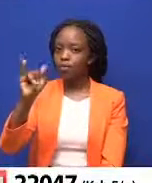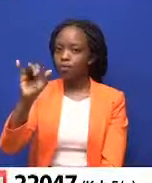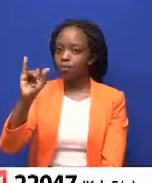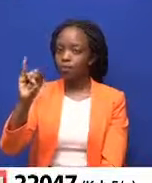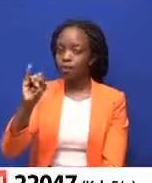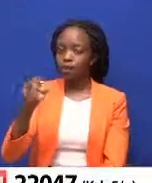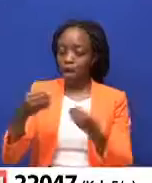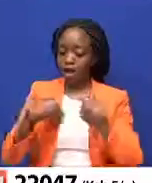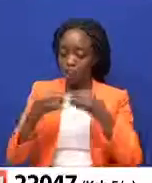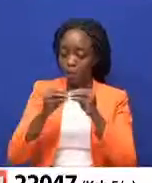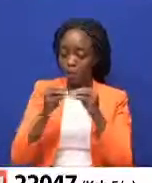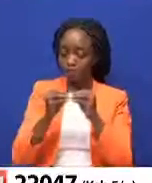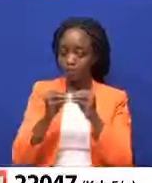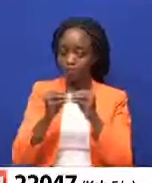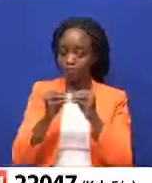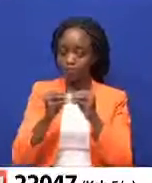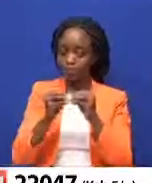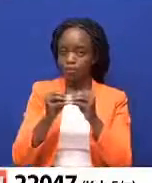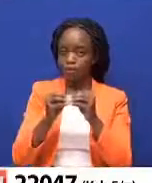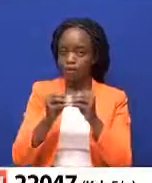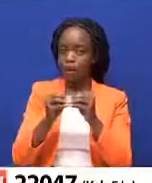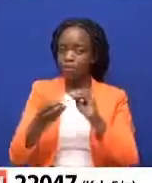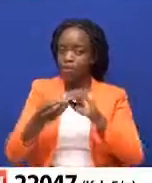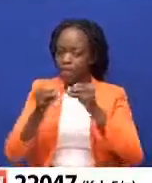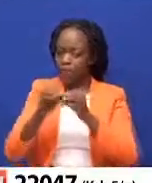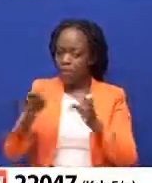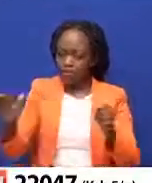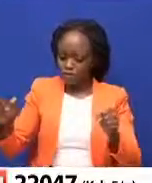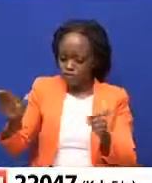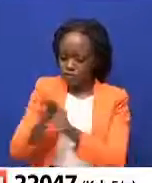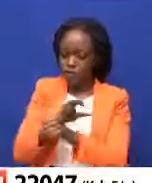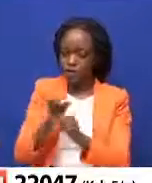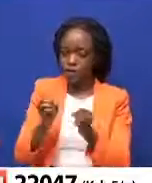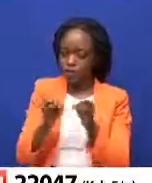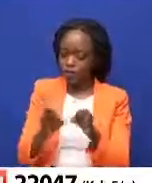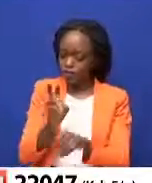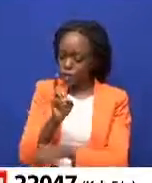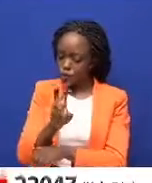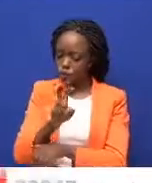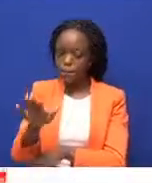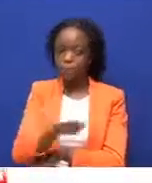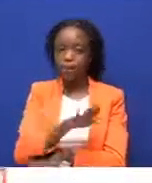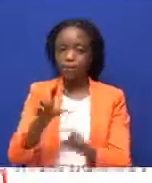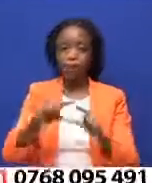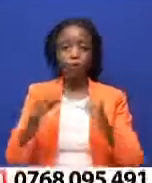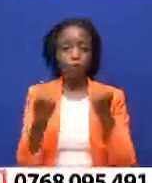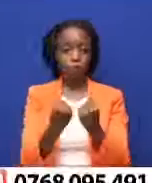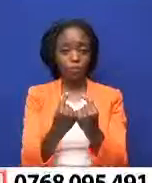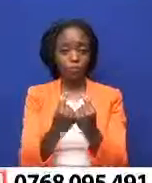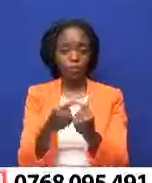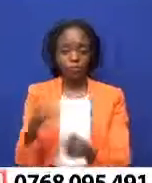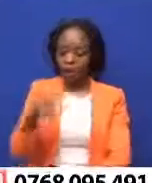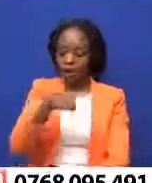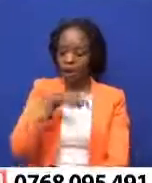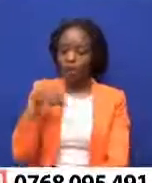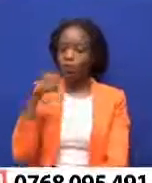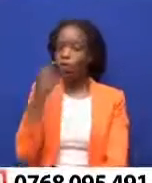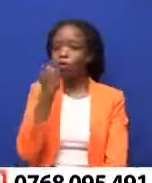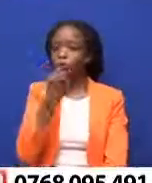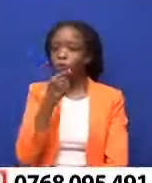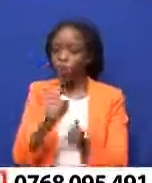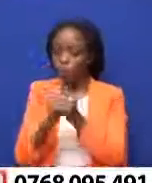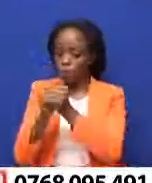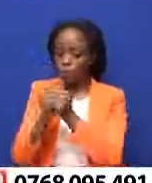the other parallel meeting. So in terms of composition, if you look at the parliamentary group, we realize that us who are with the